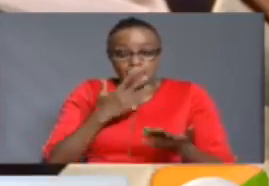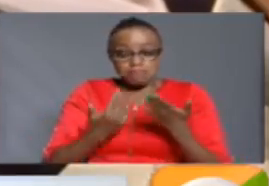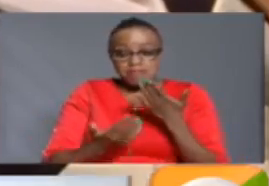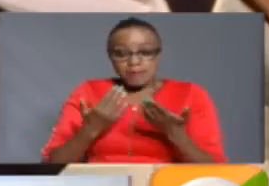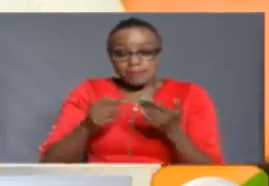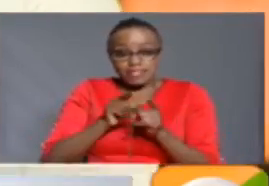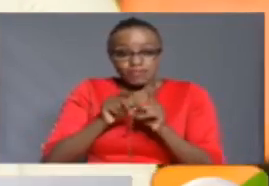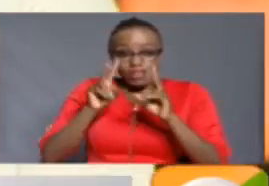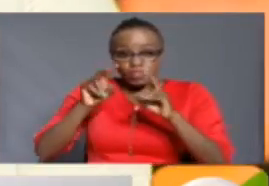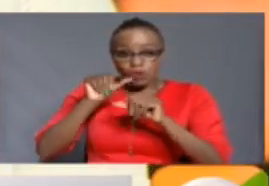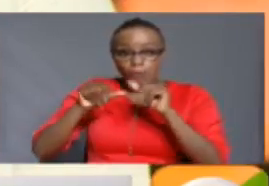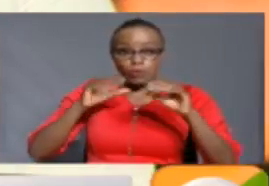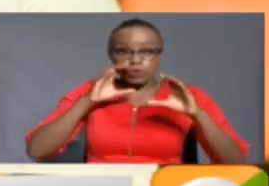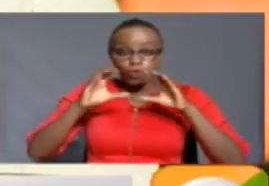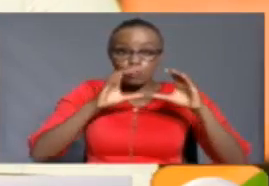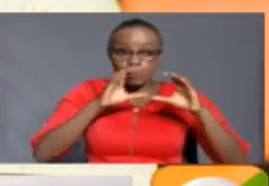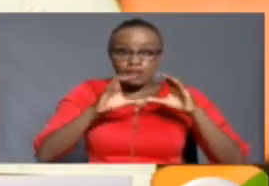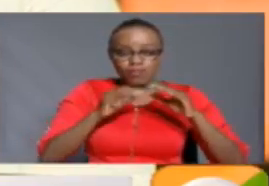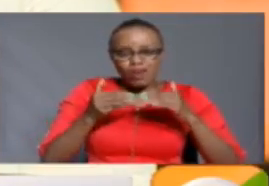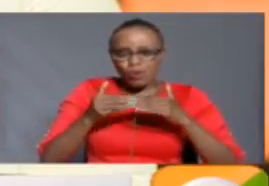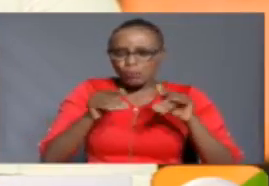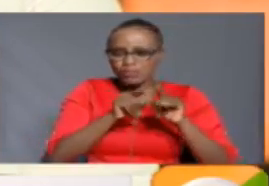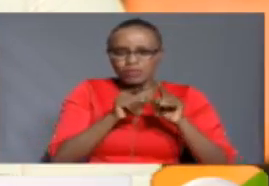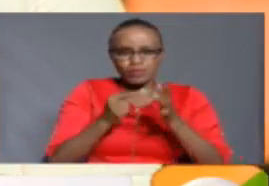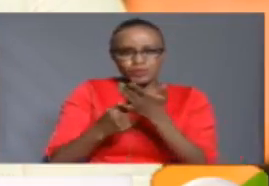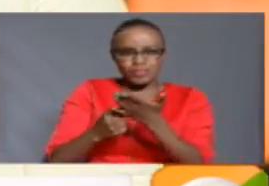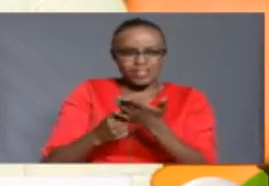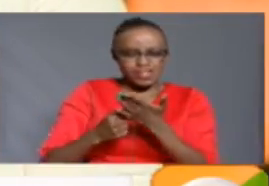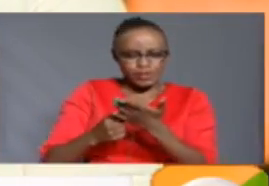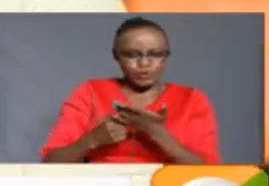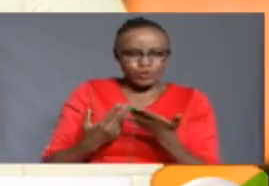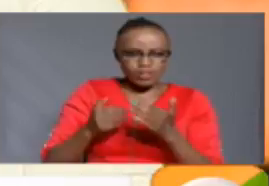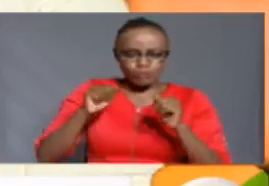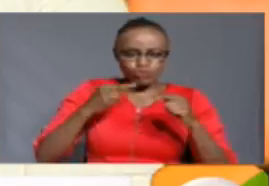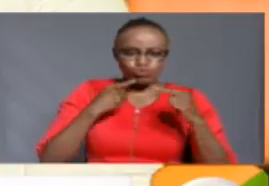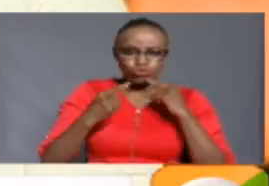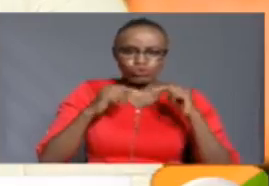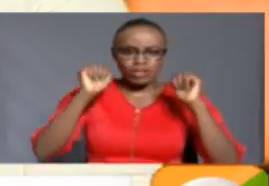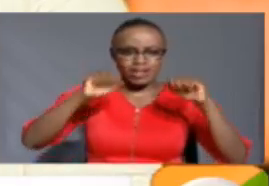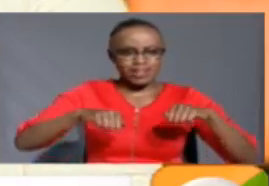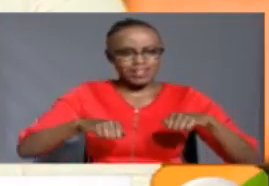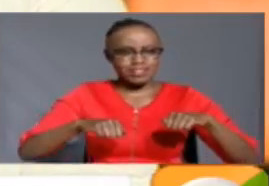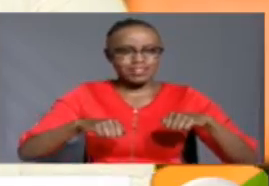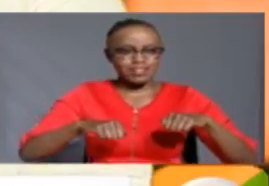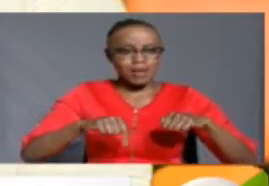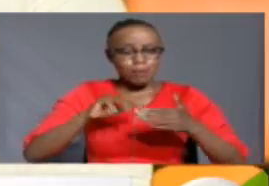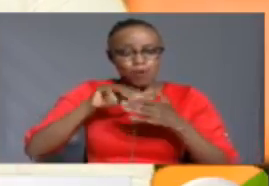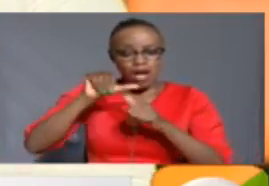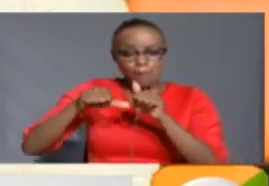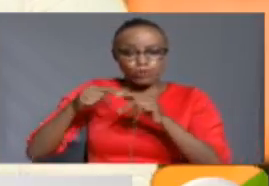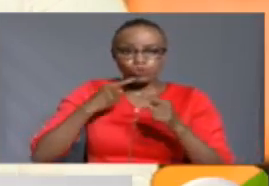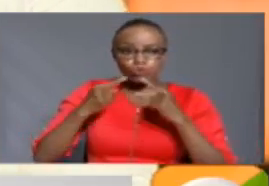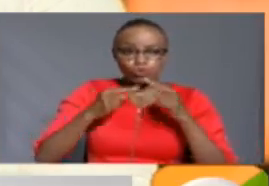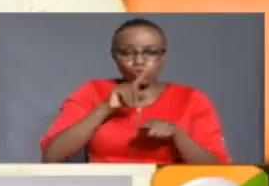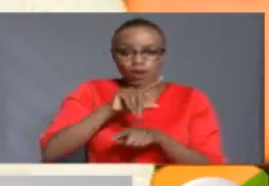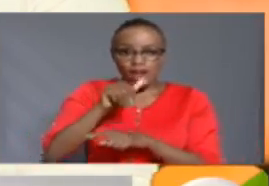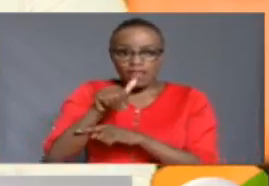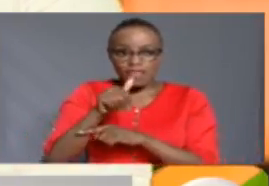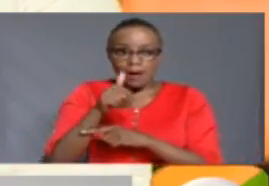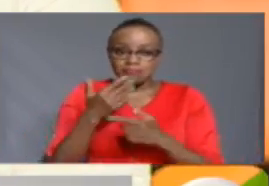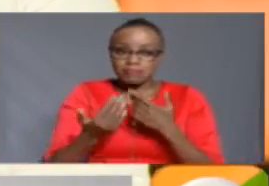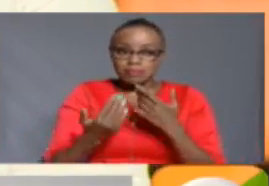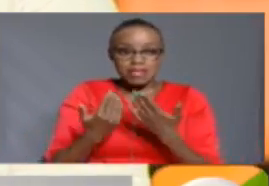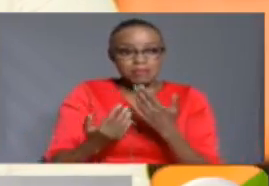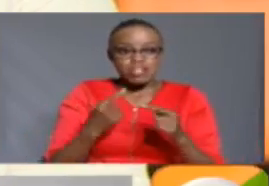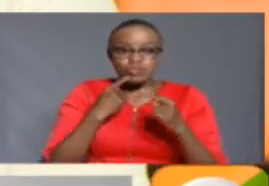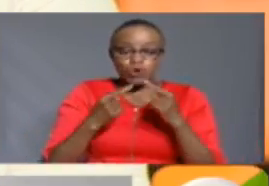it's an issue of communication, and we're open to, to dialogue. We're open to talk to you. We are more about talking to each other and less about